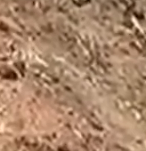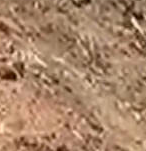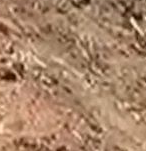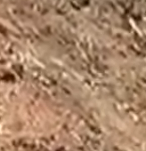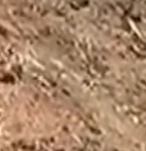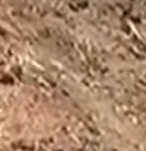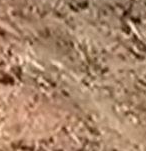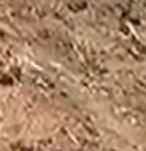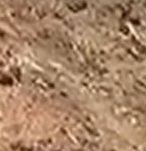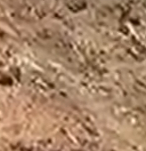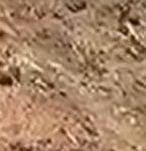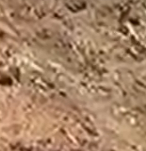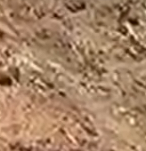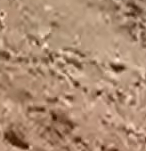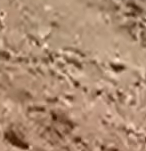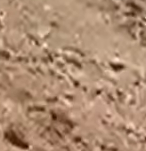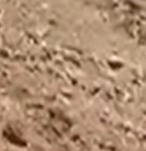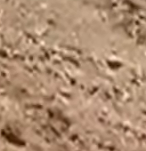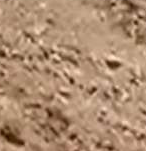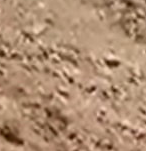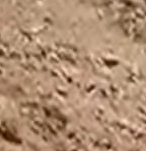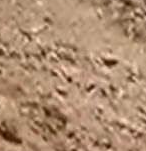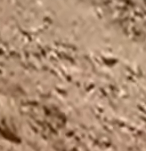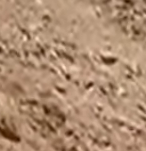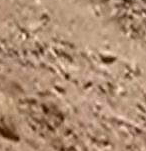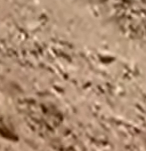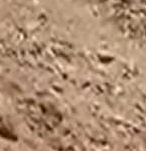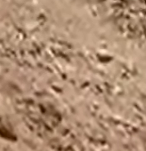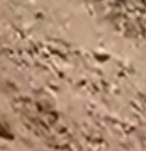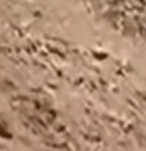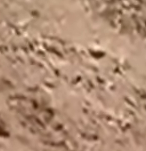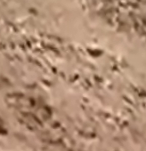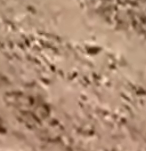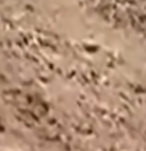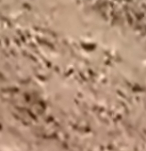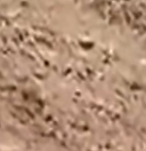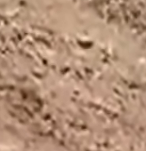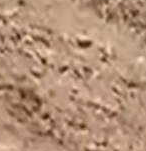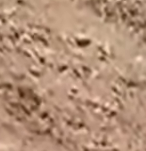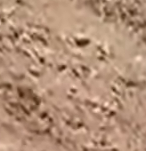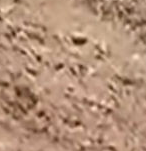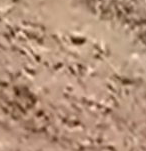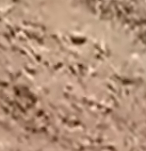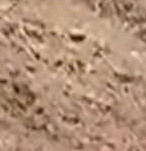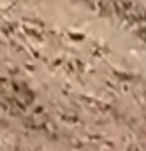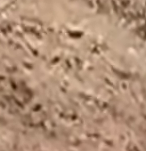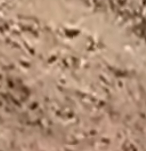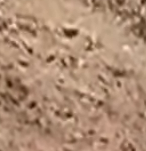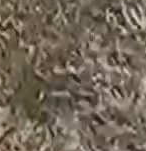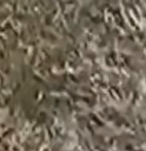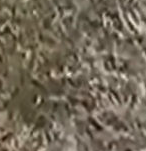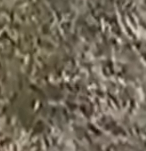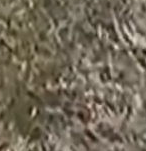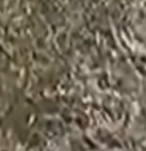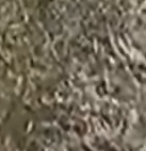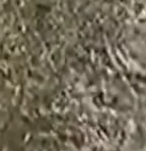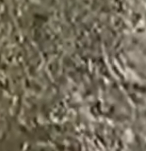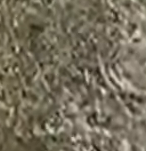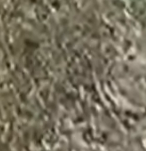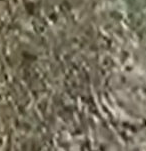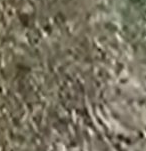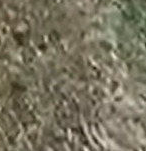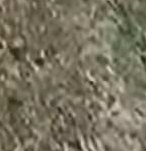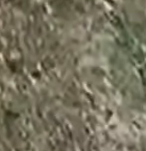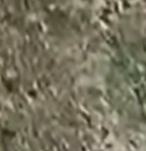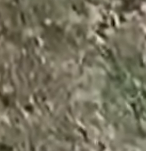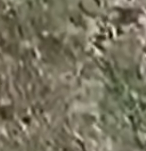in 2013 under the Dieta Curula program. Representatives of agrarian organizations point out that around 50 meters of the bund has